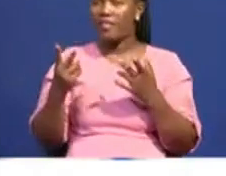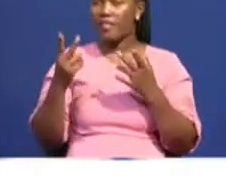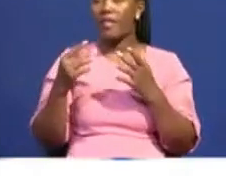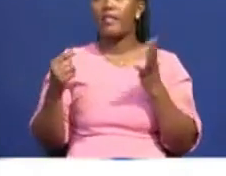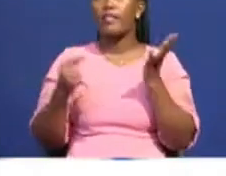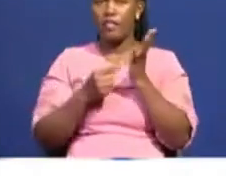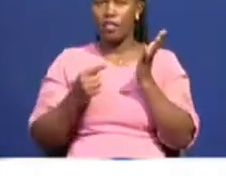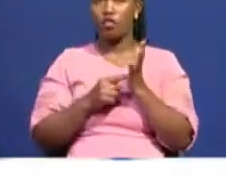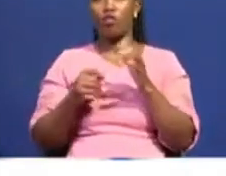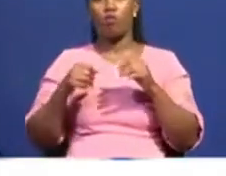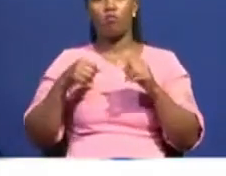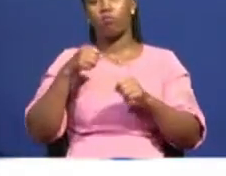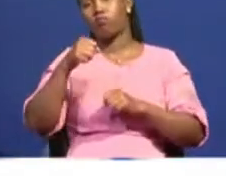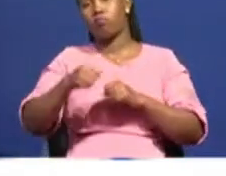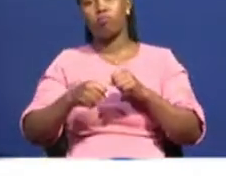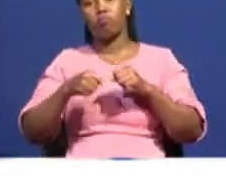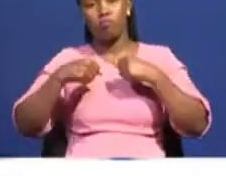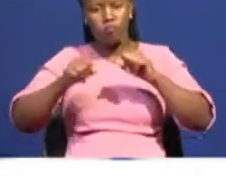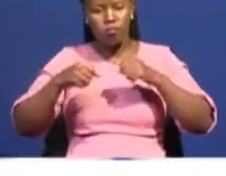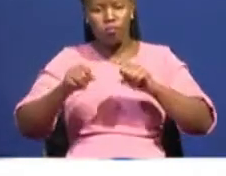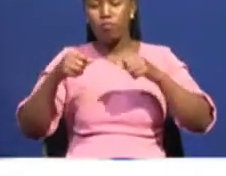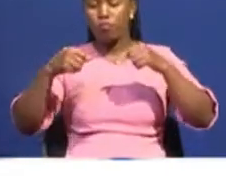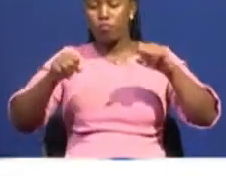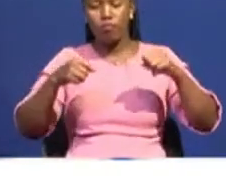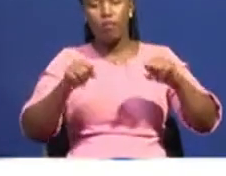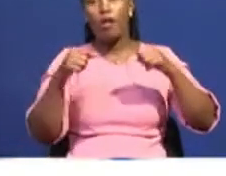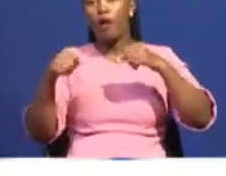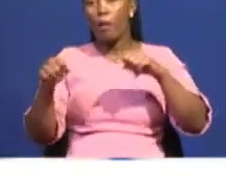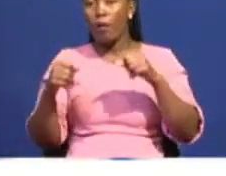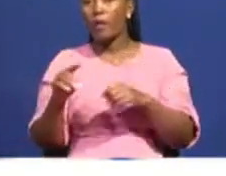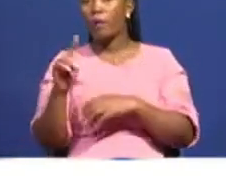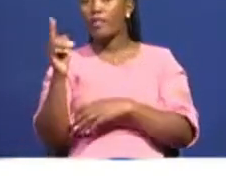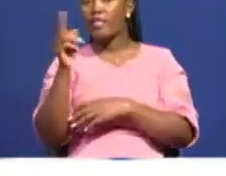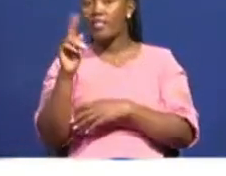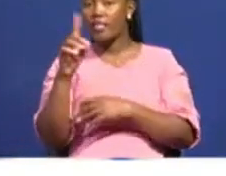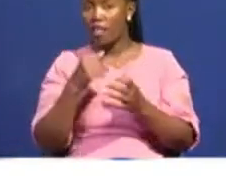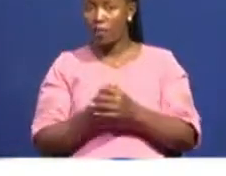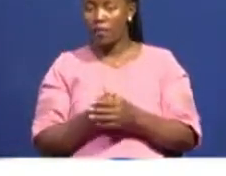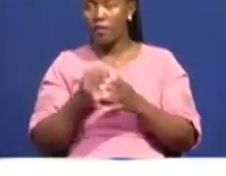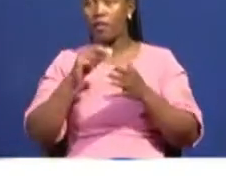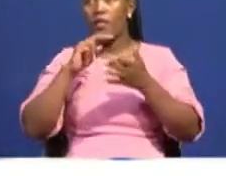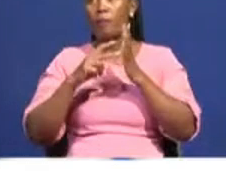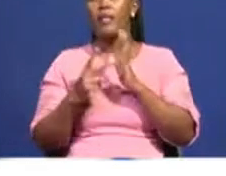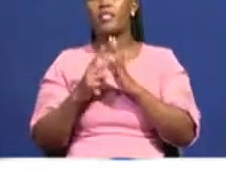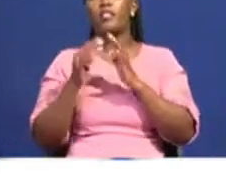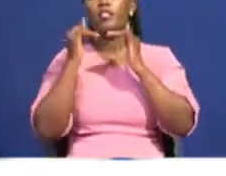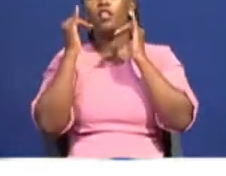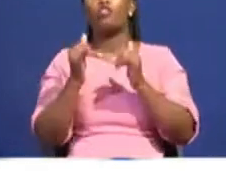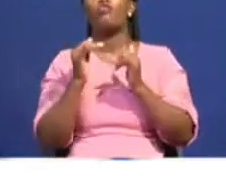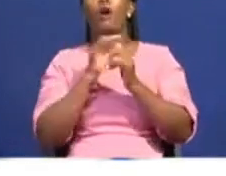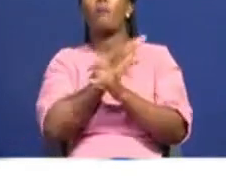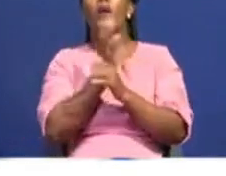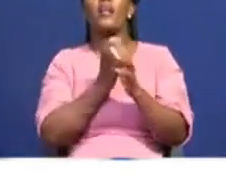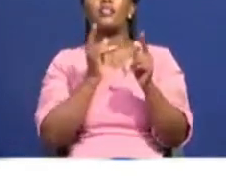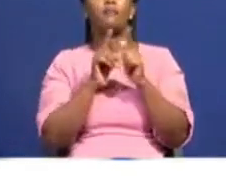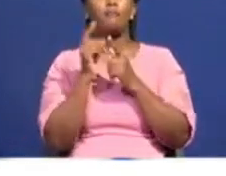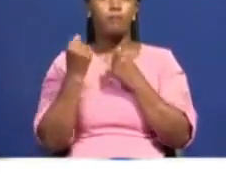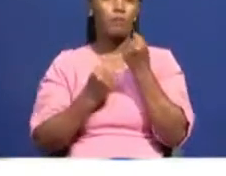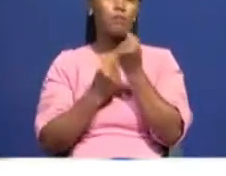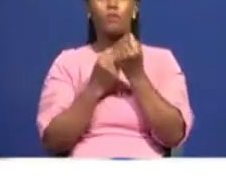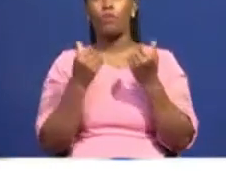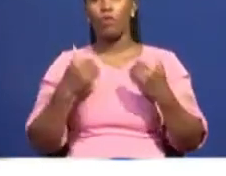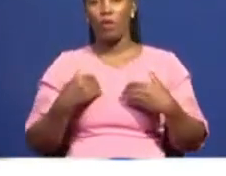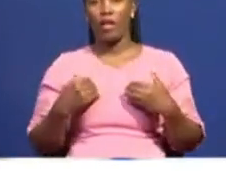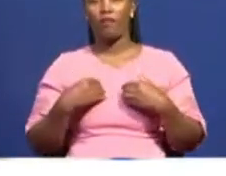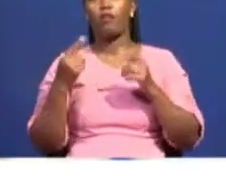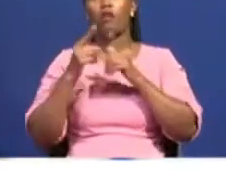over Nairobi, if you're anywhere in Nairobi. And I think that's one of the trends that renewable energy also supports, because it contributes,